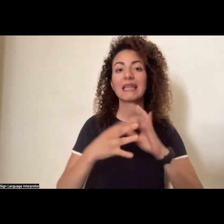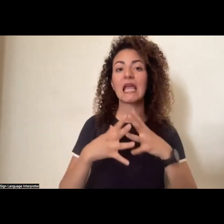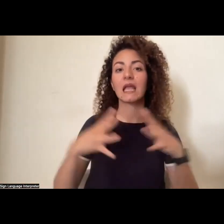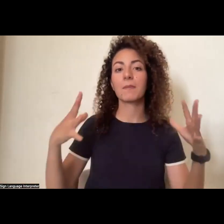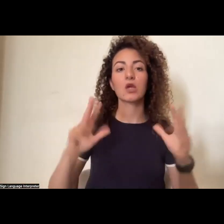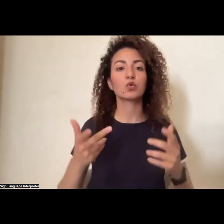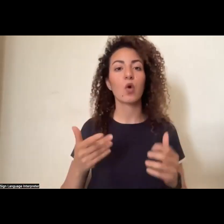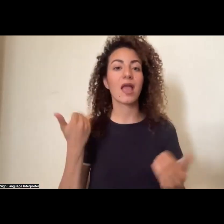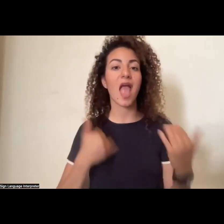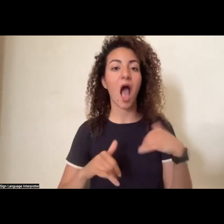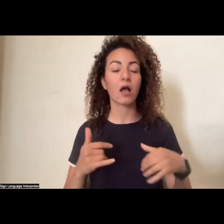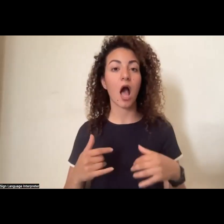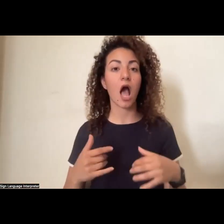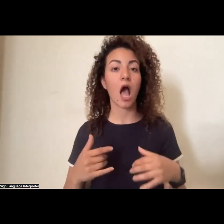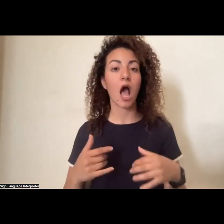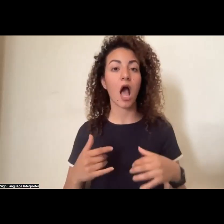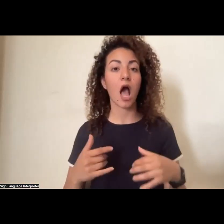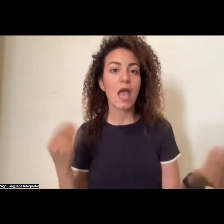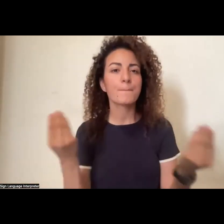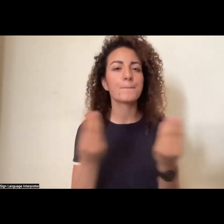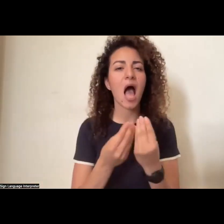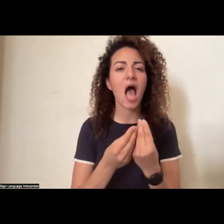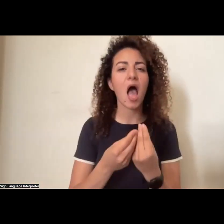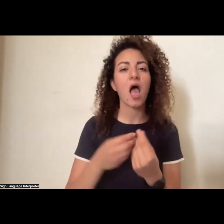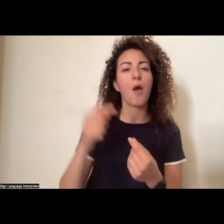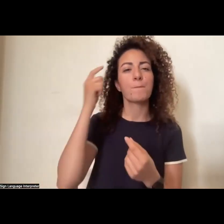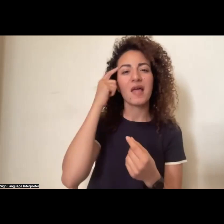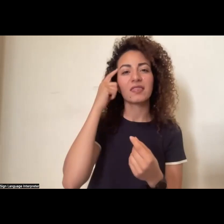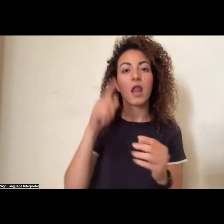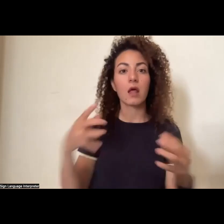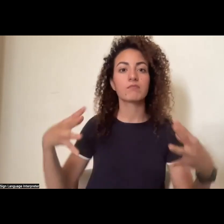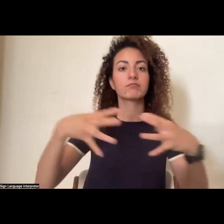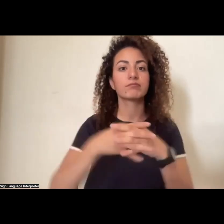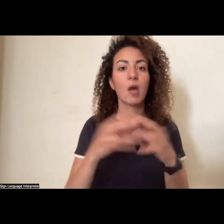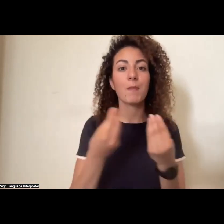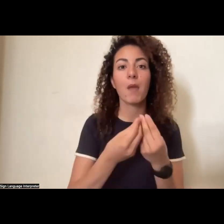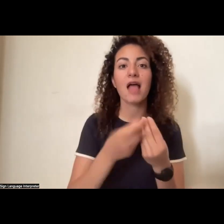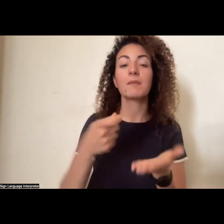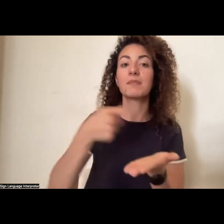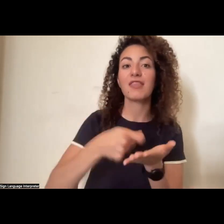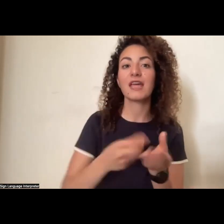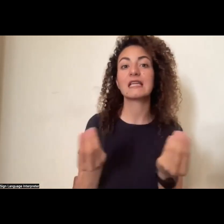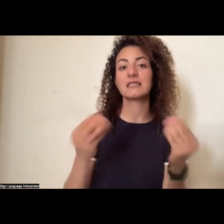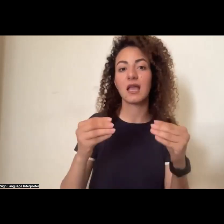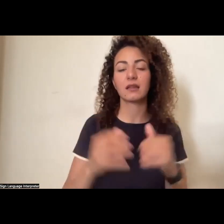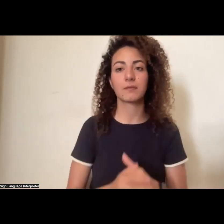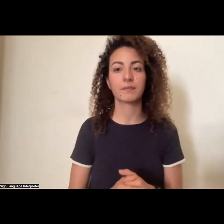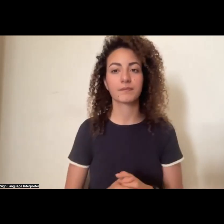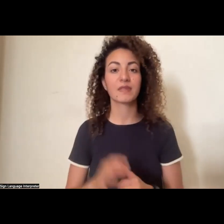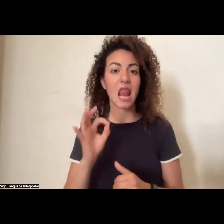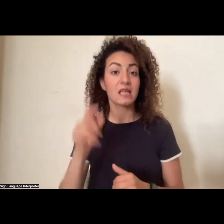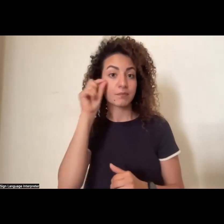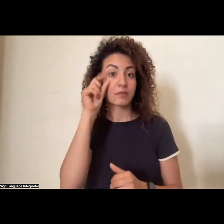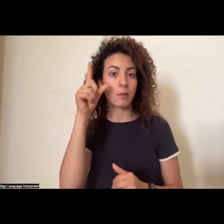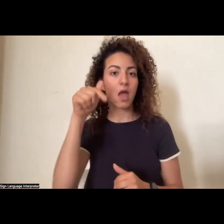and mental disabilities or mental impairments that we should be also aware of. Now, I mean,